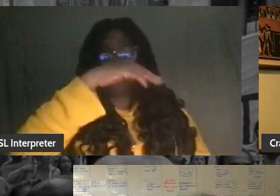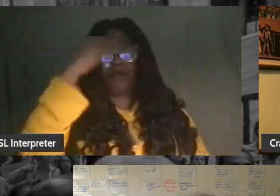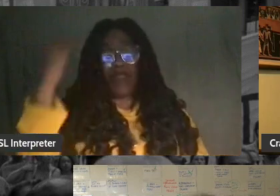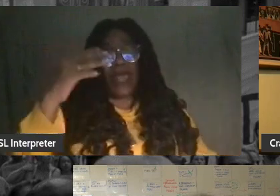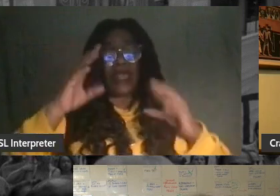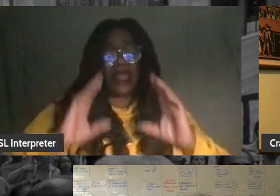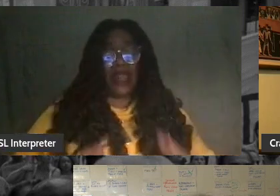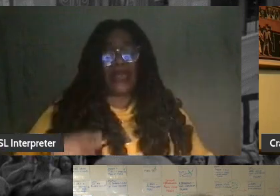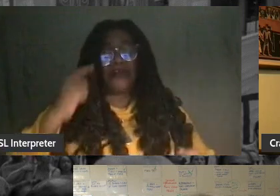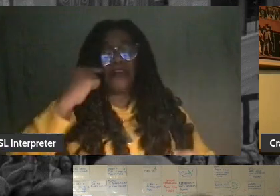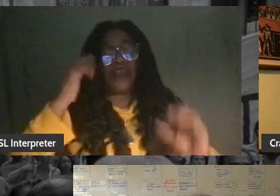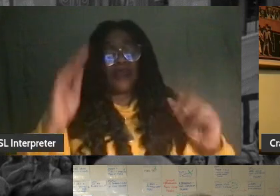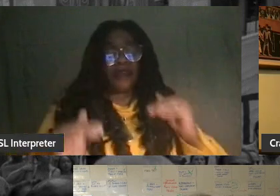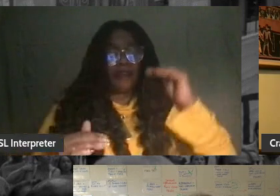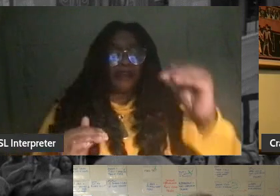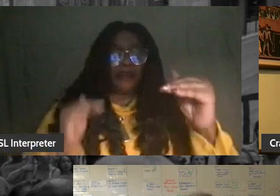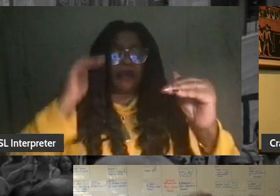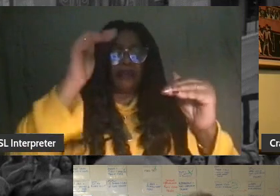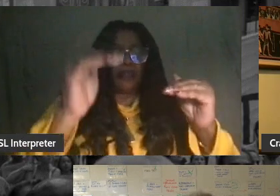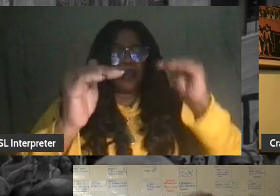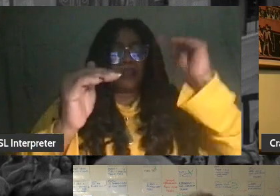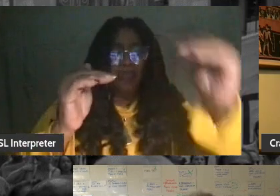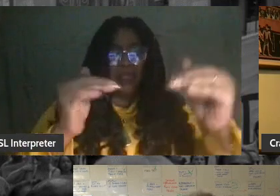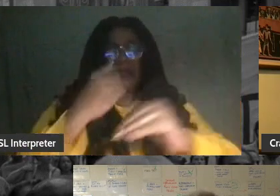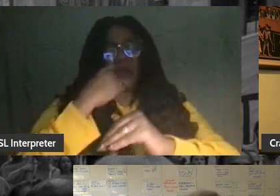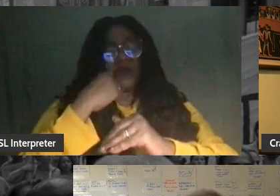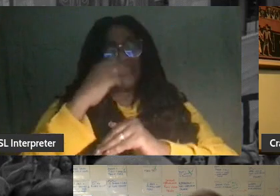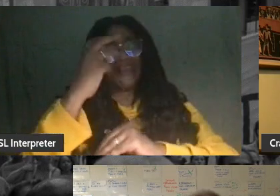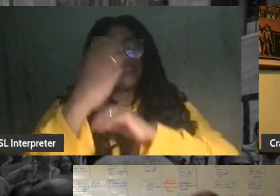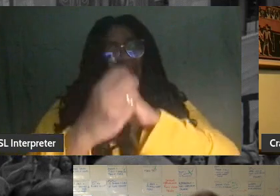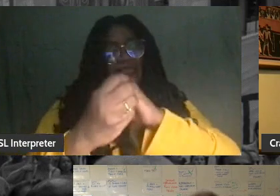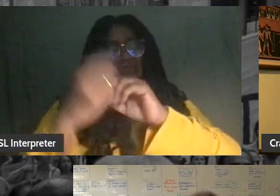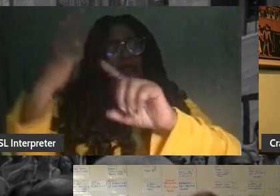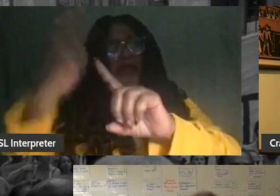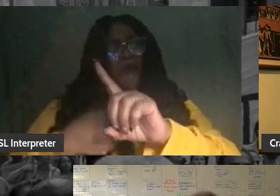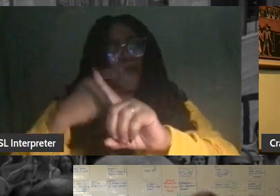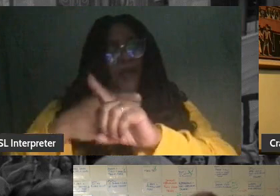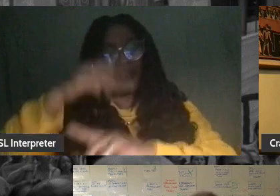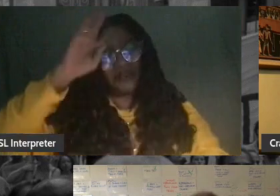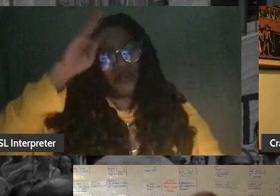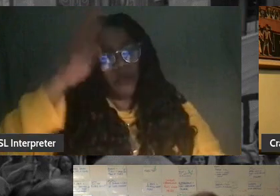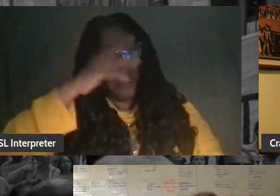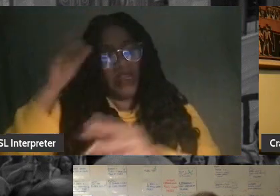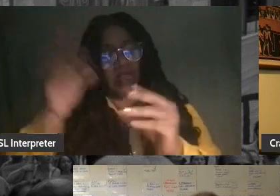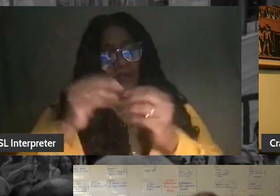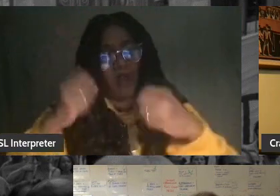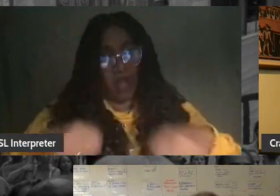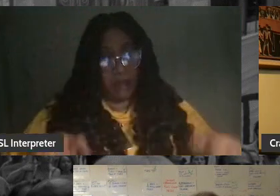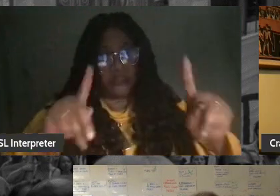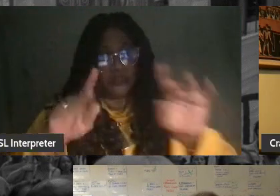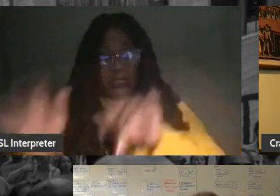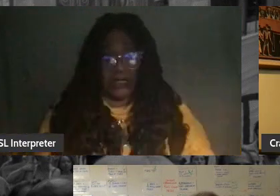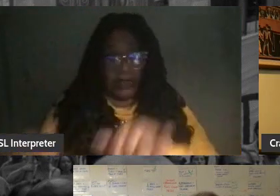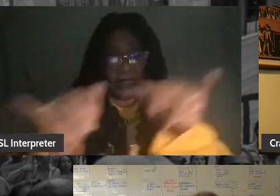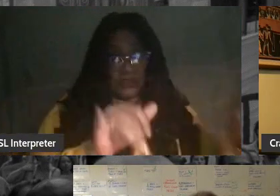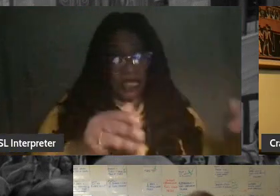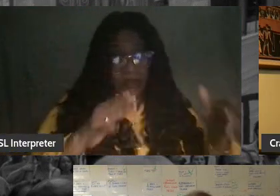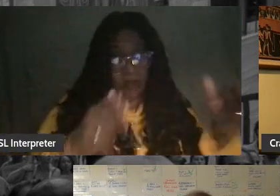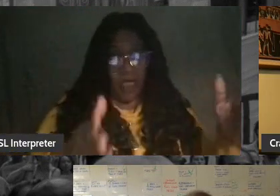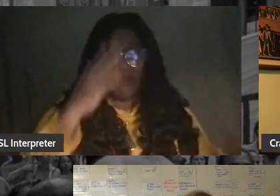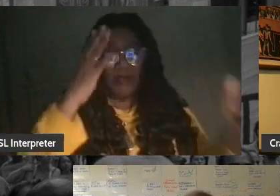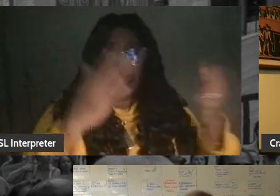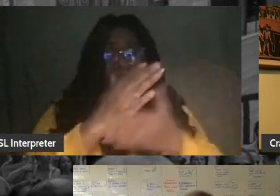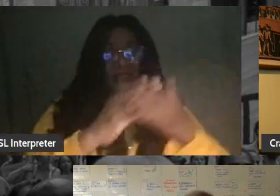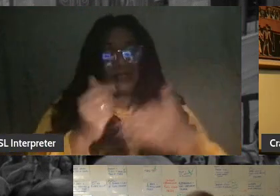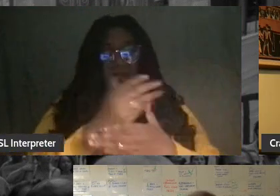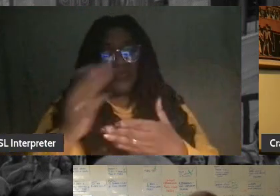last 6 or 12 months have created more opportunity for your clients in the same way that perhaps some of the things